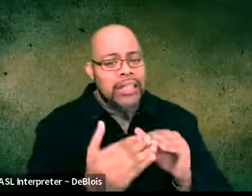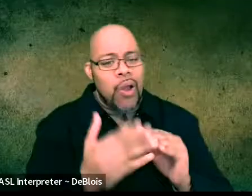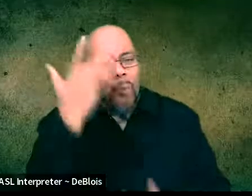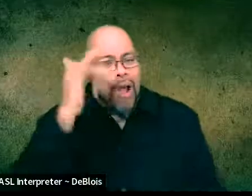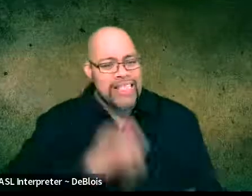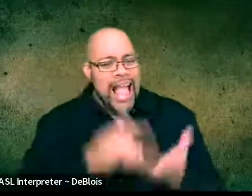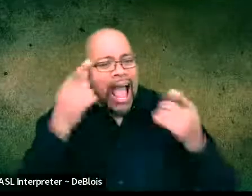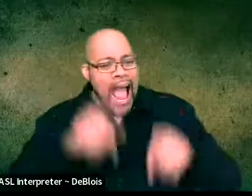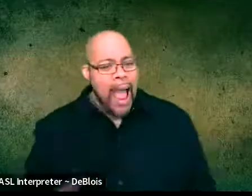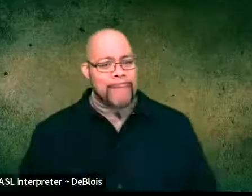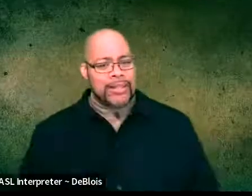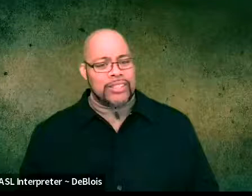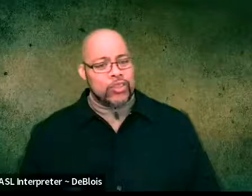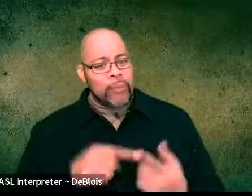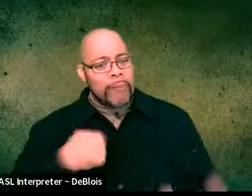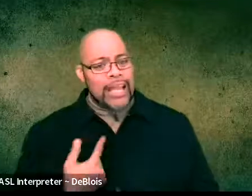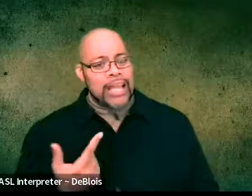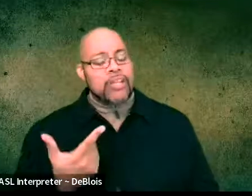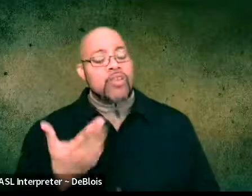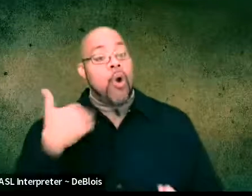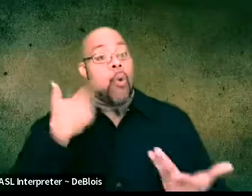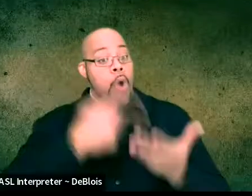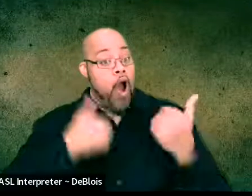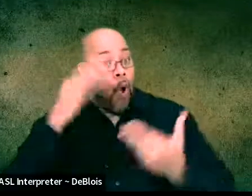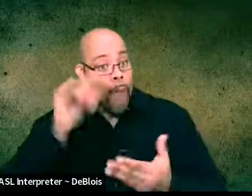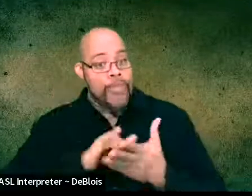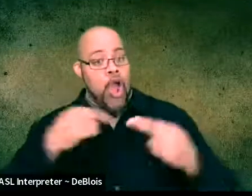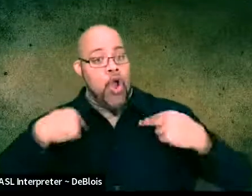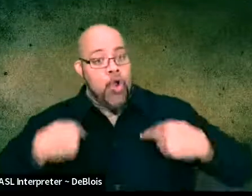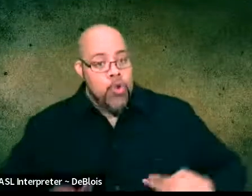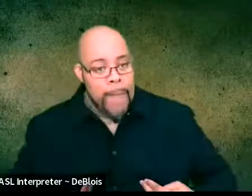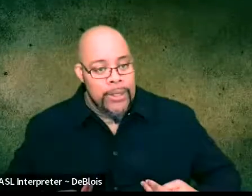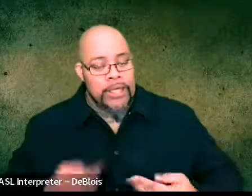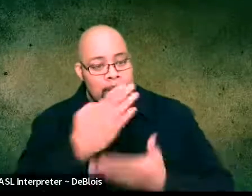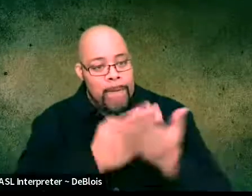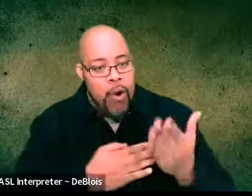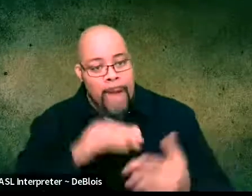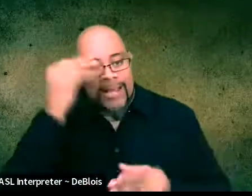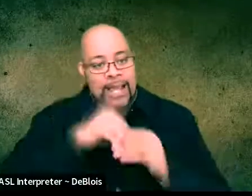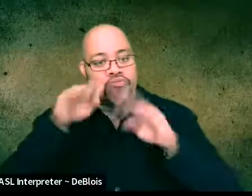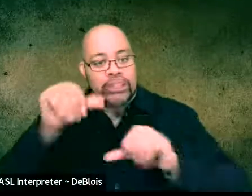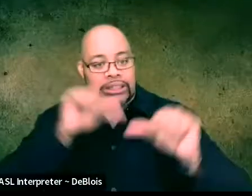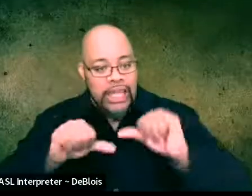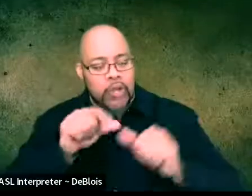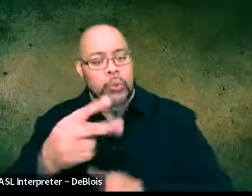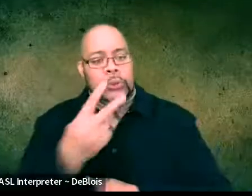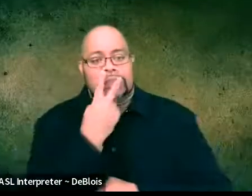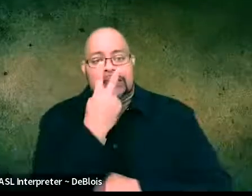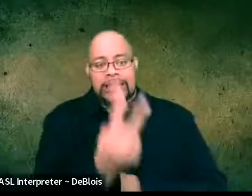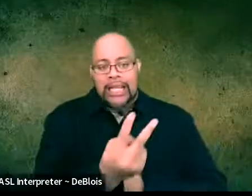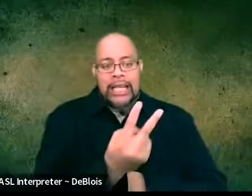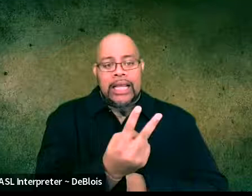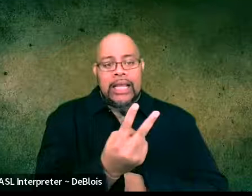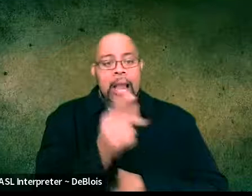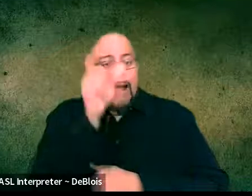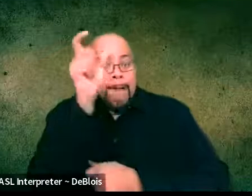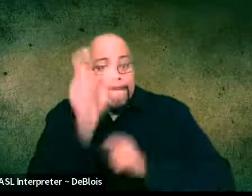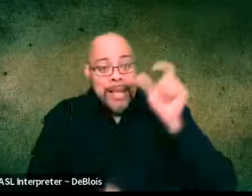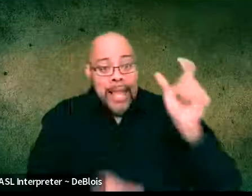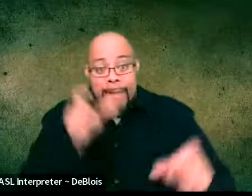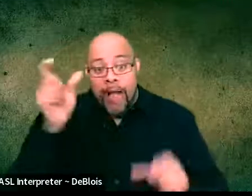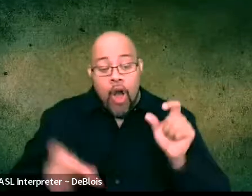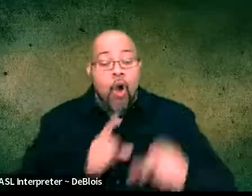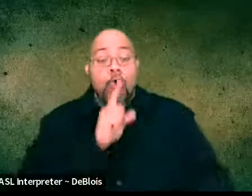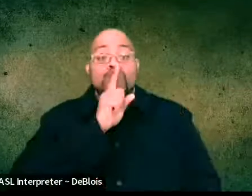this happening? What I hope is that the humanizing aspect of Black and Marine Science, where you see people, here